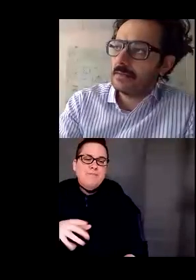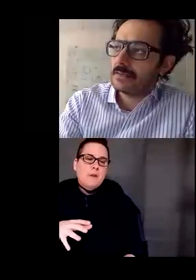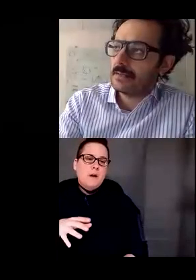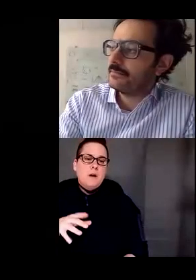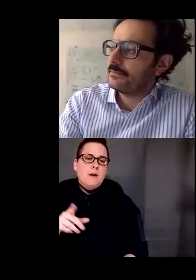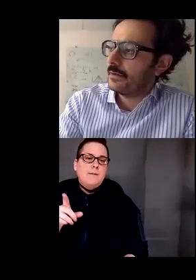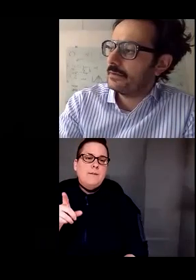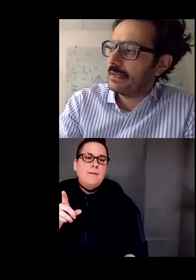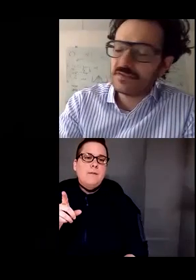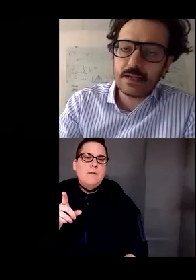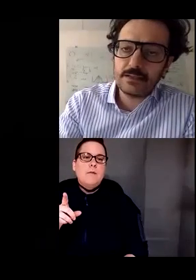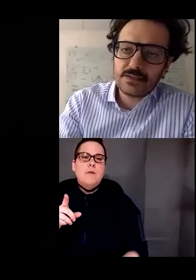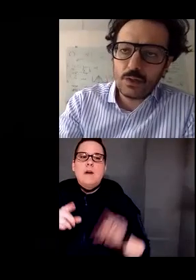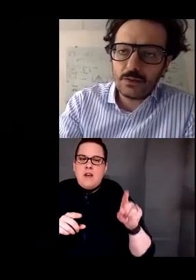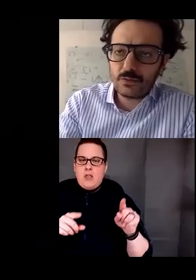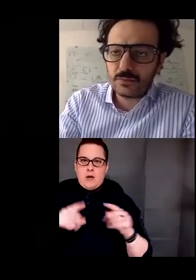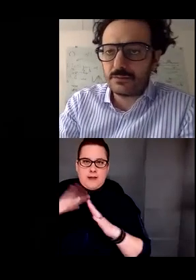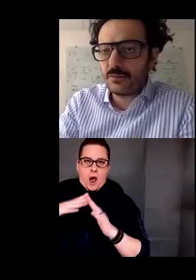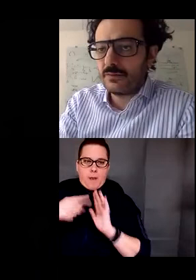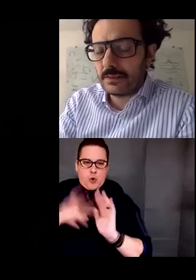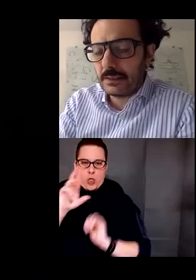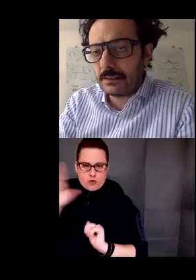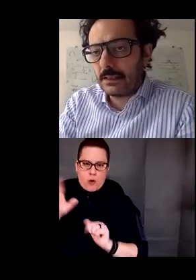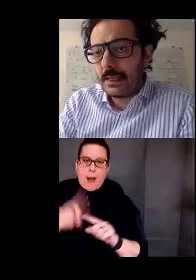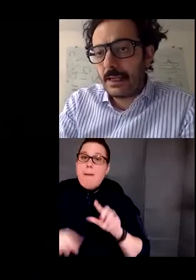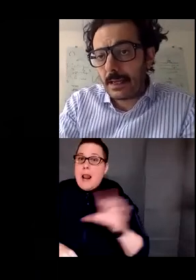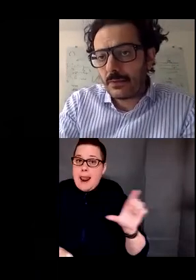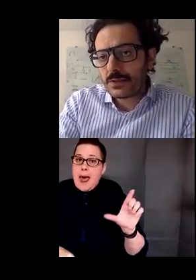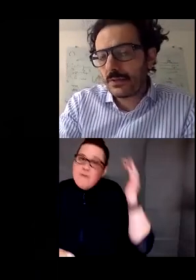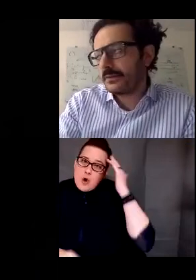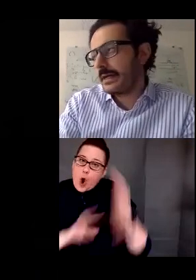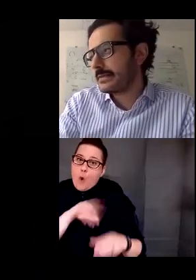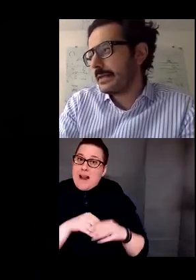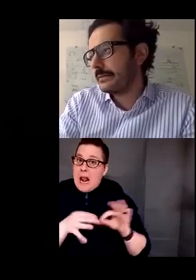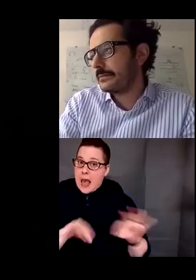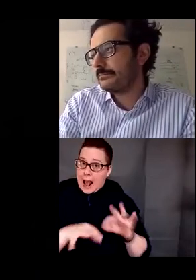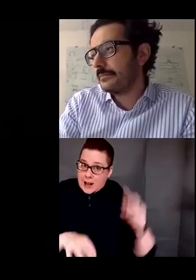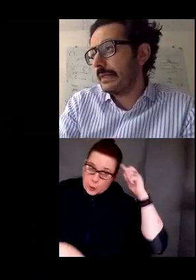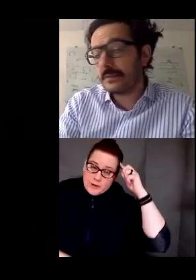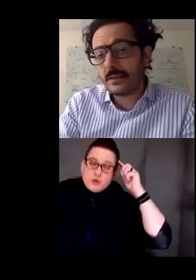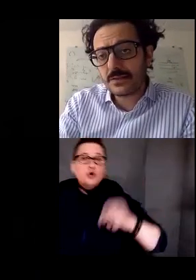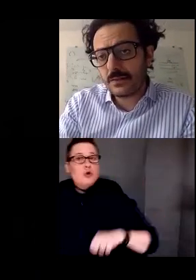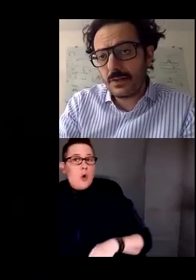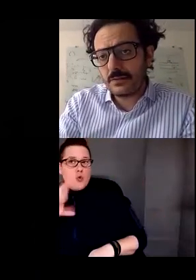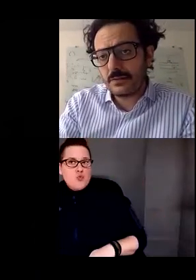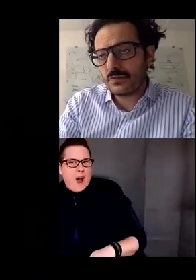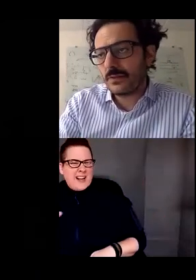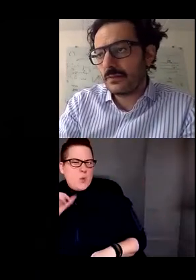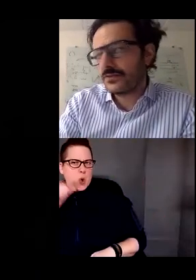right SLF. On the left side, it's well known to be involved in language. On the right side, little is known